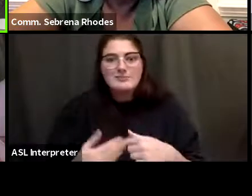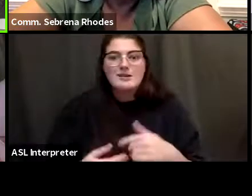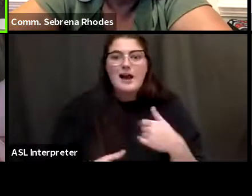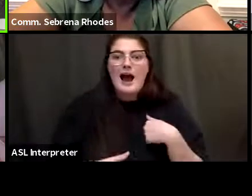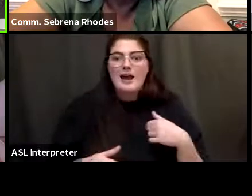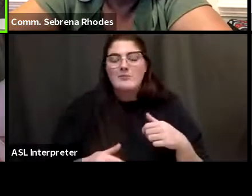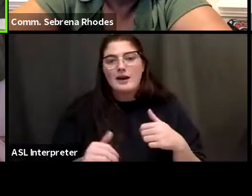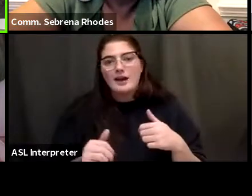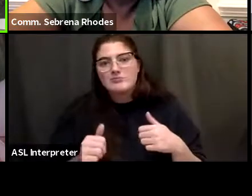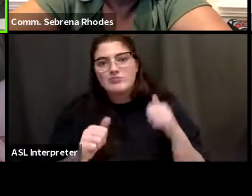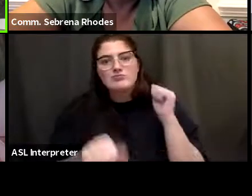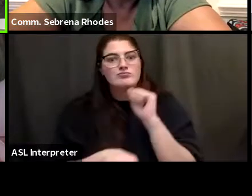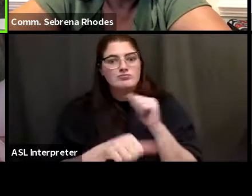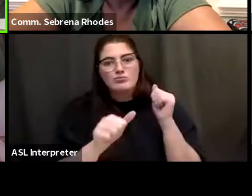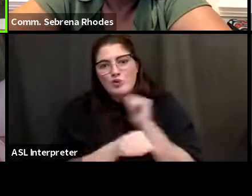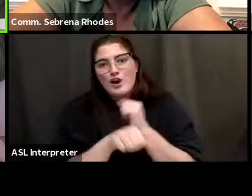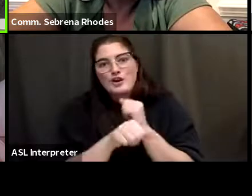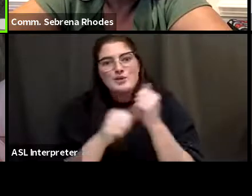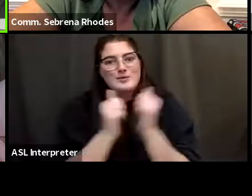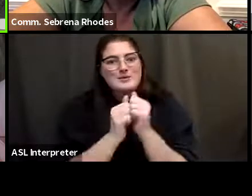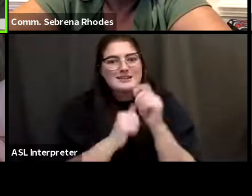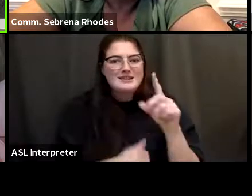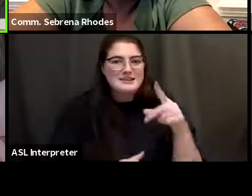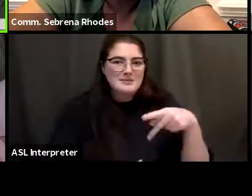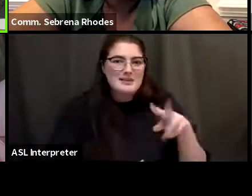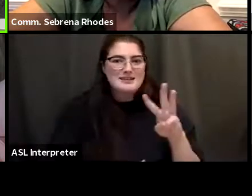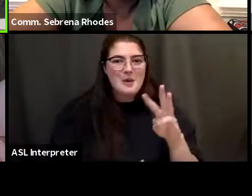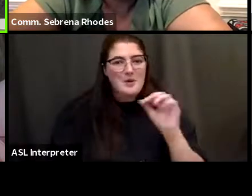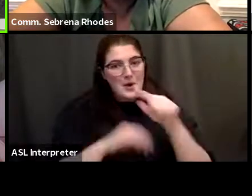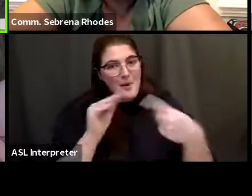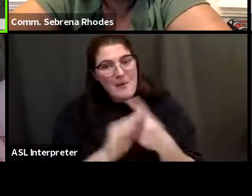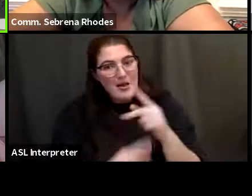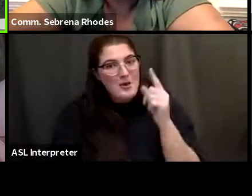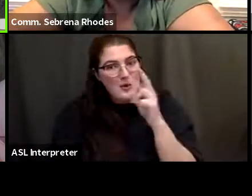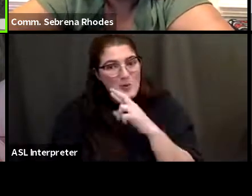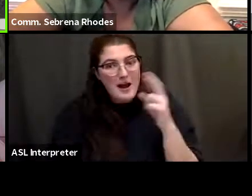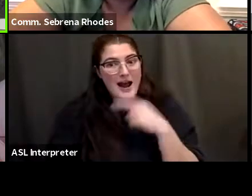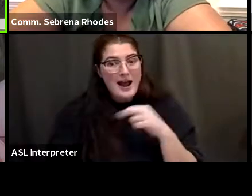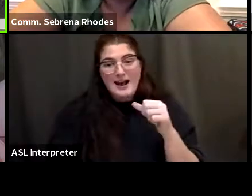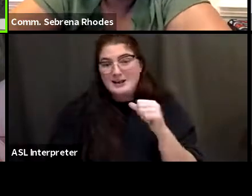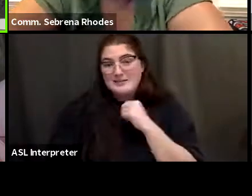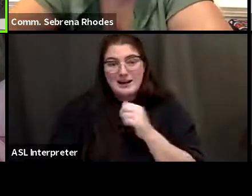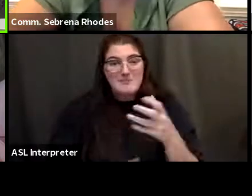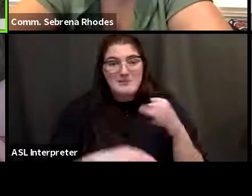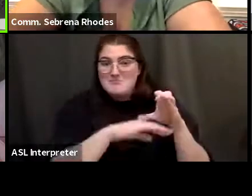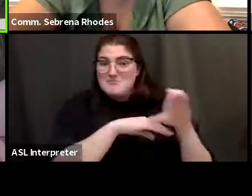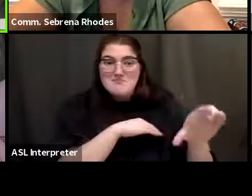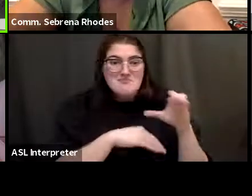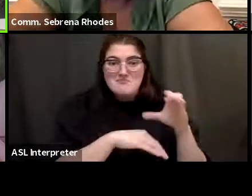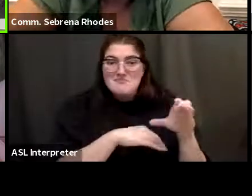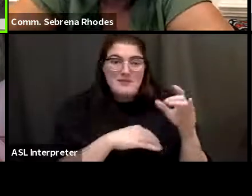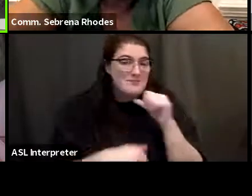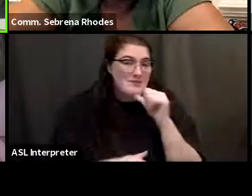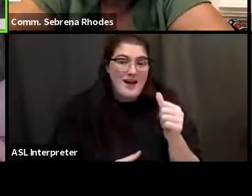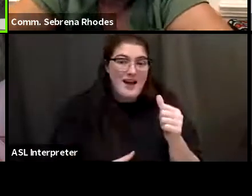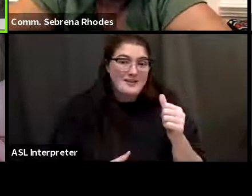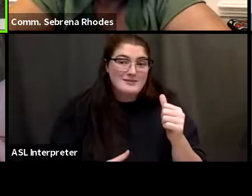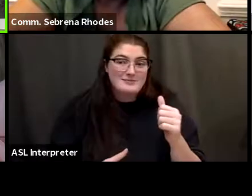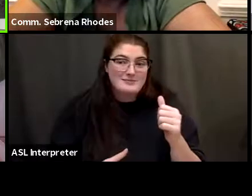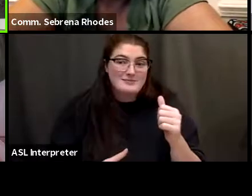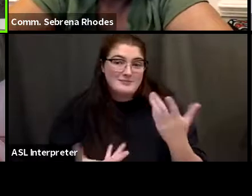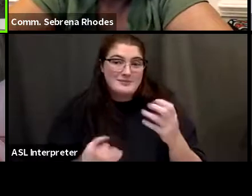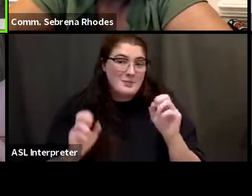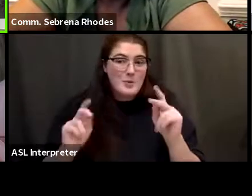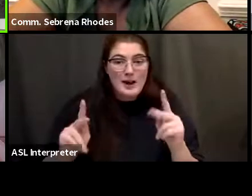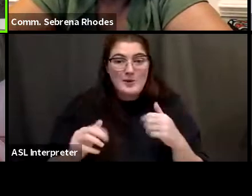riding DPW hard lately. And I'm not ashamed. And so, you know, we did